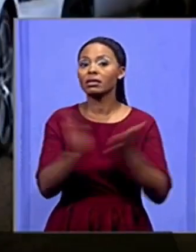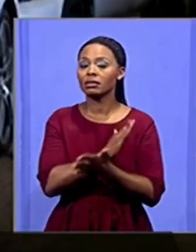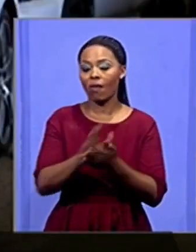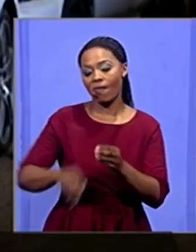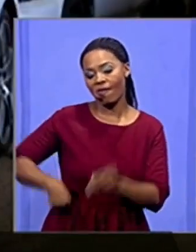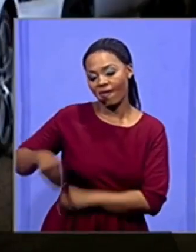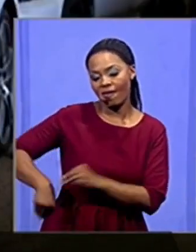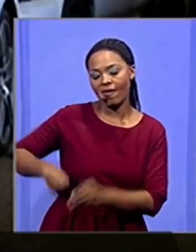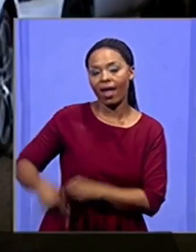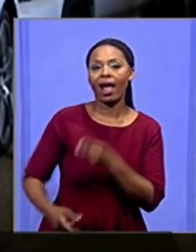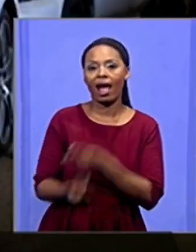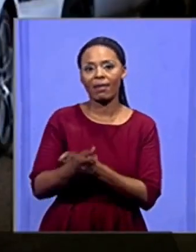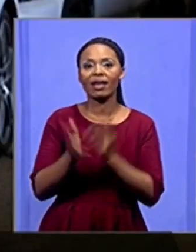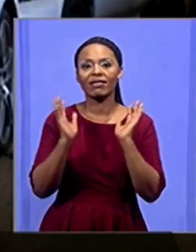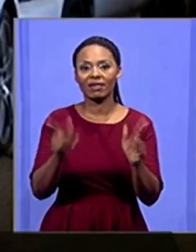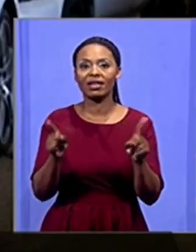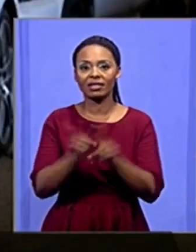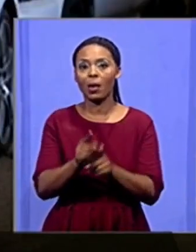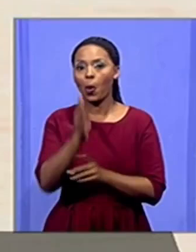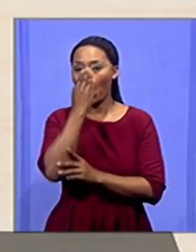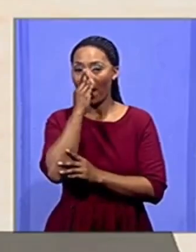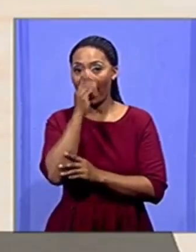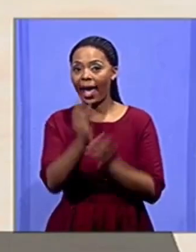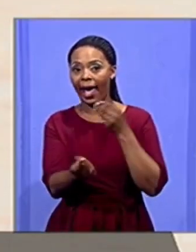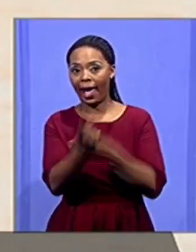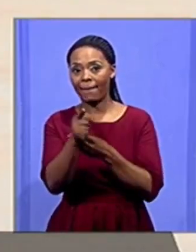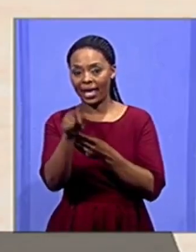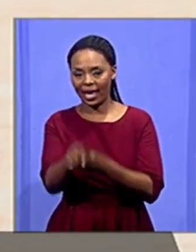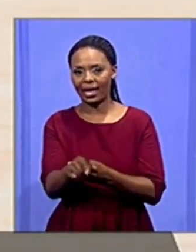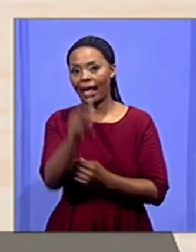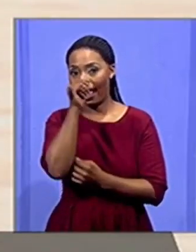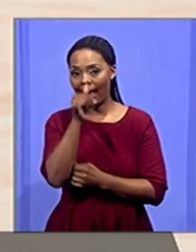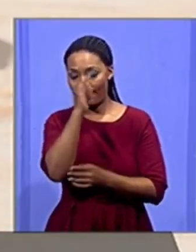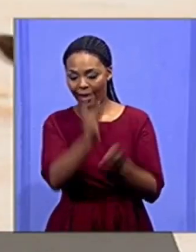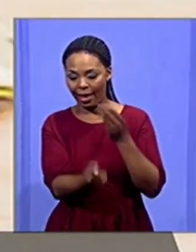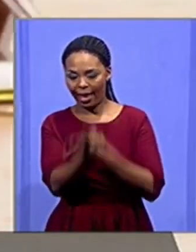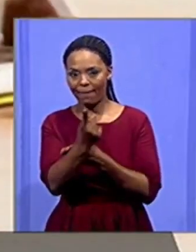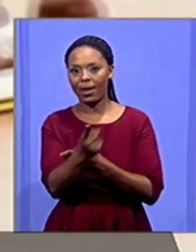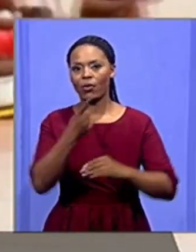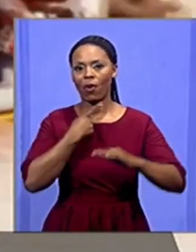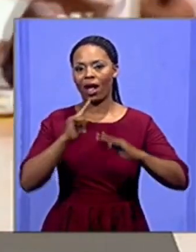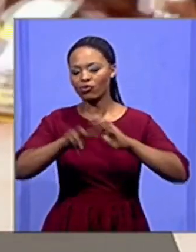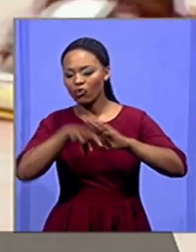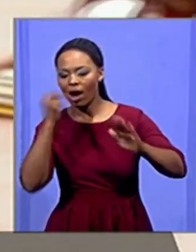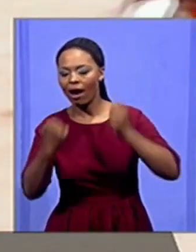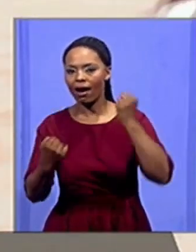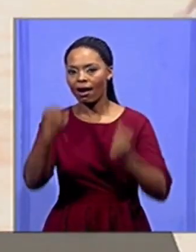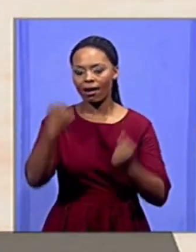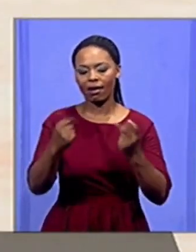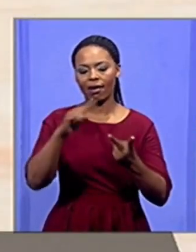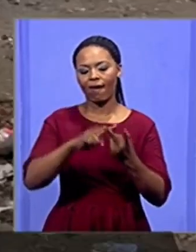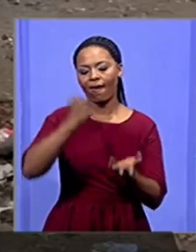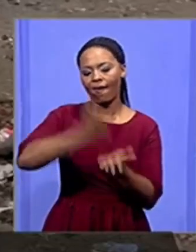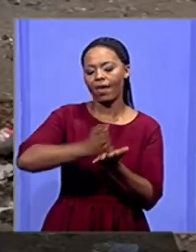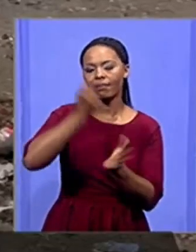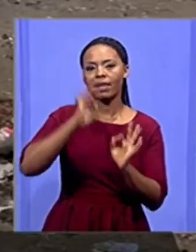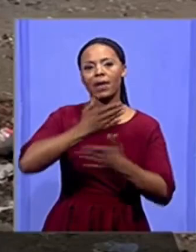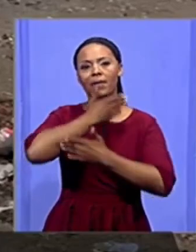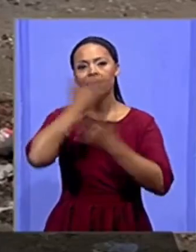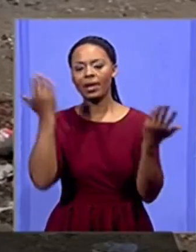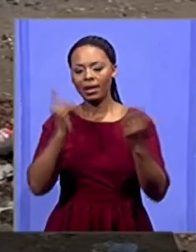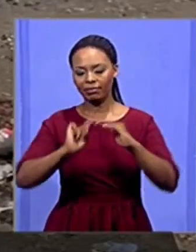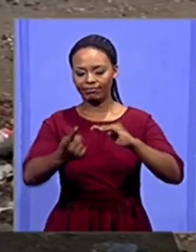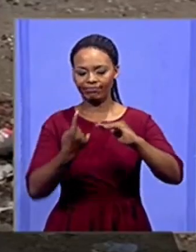go akaretša dikoloi tša go utswiwa metšoko yeo e sego molaong le go tsena ka nageng ntle le mangwalo. Ka morago ga tshepedišo eo e